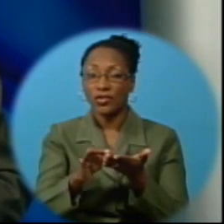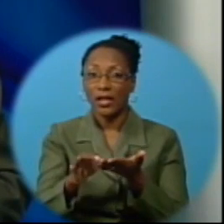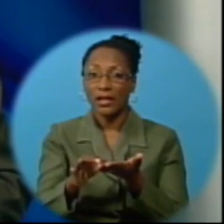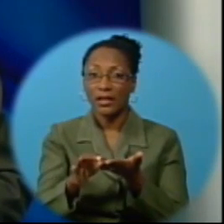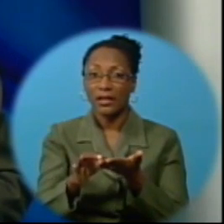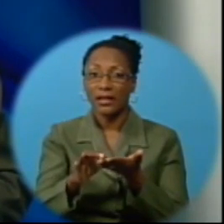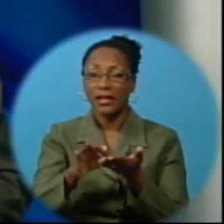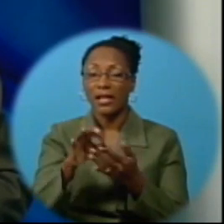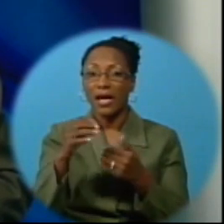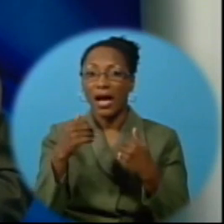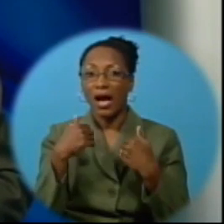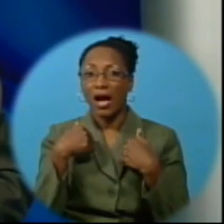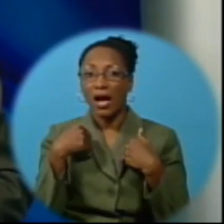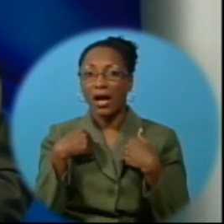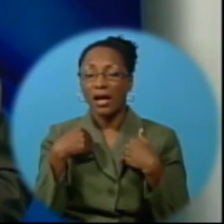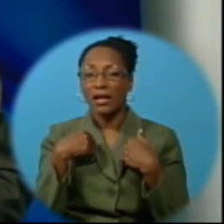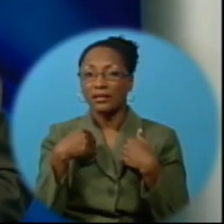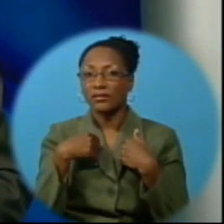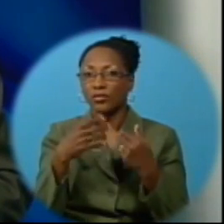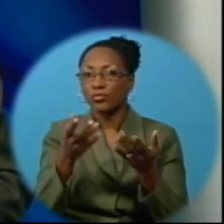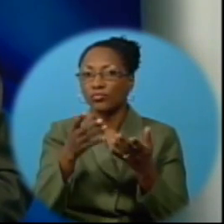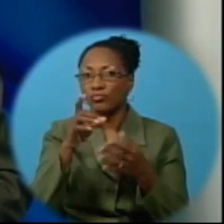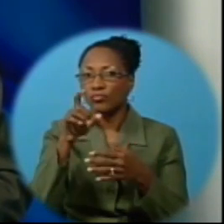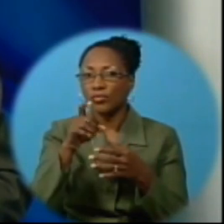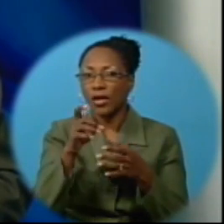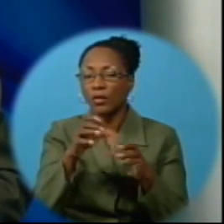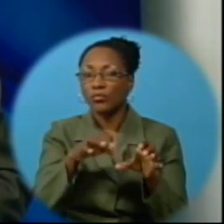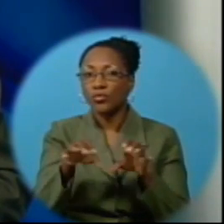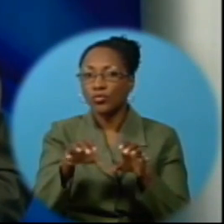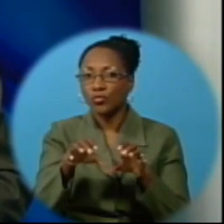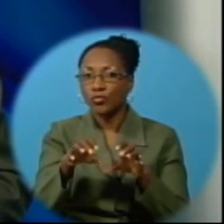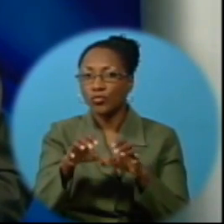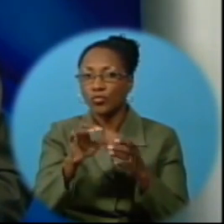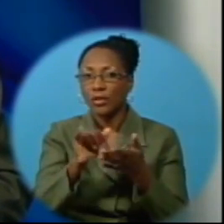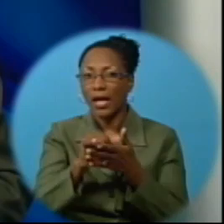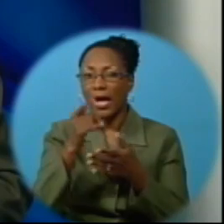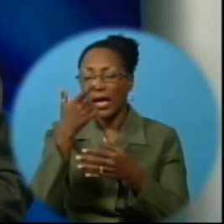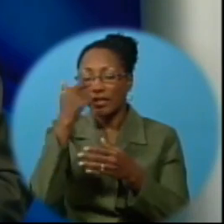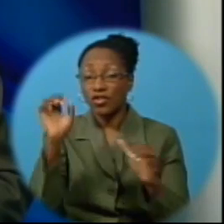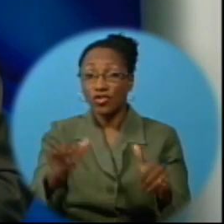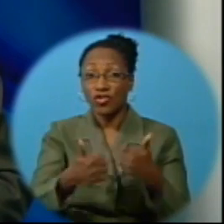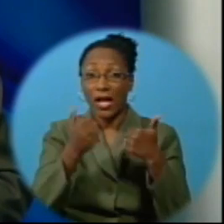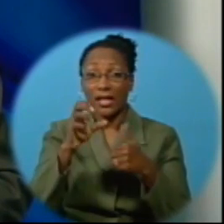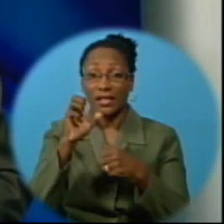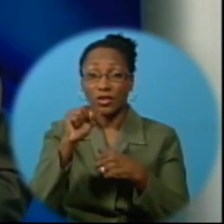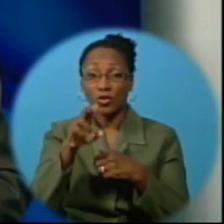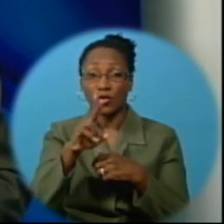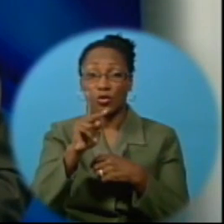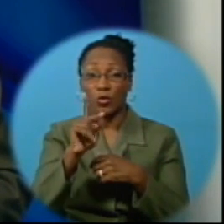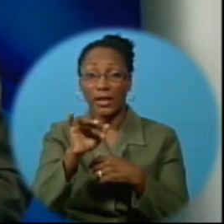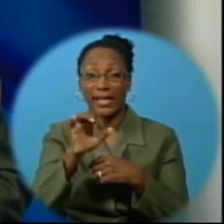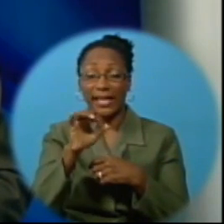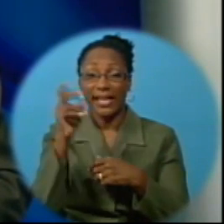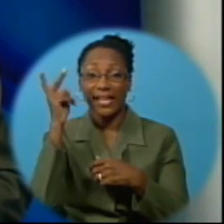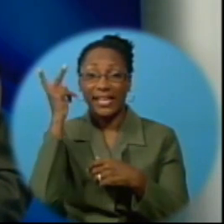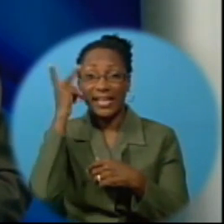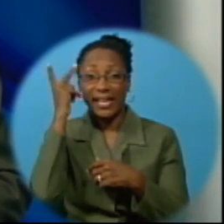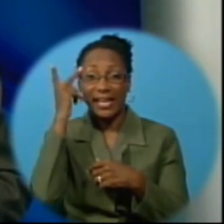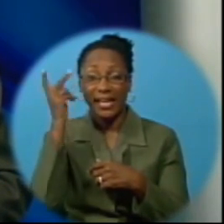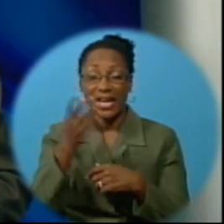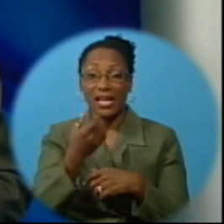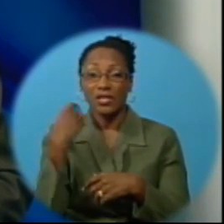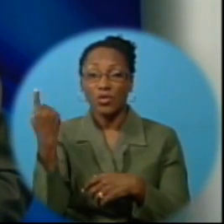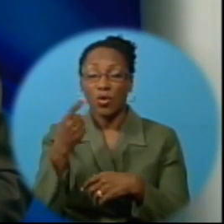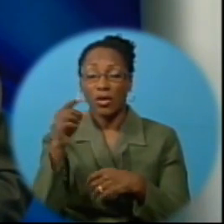As You Please qualifier, which will select a player to challenge Suki for the world title. But King says it will only be possible if